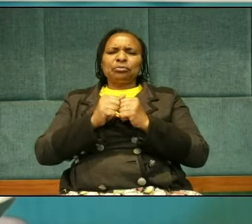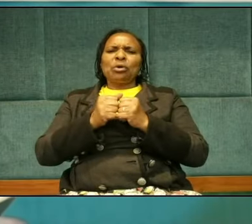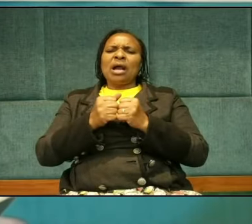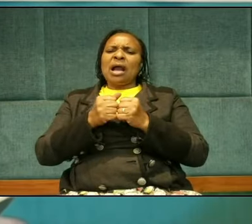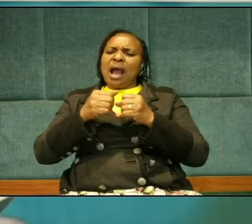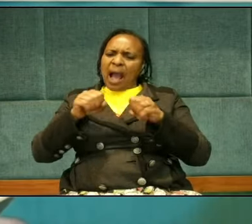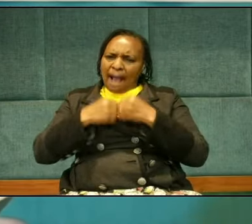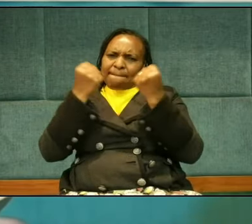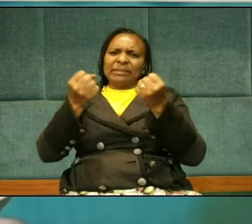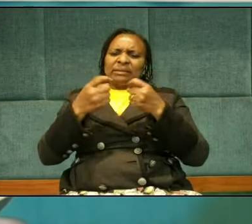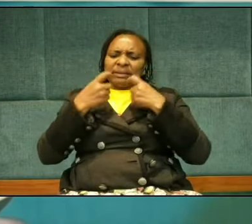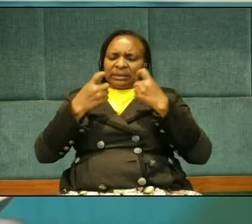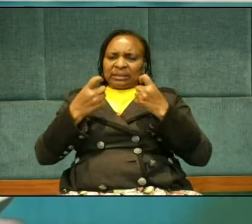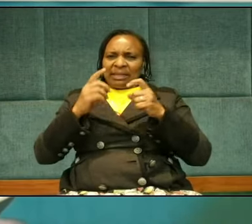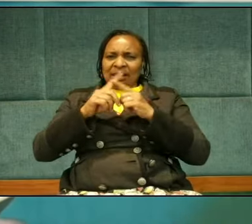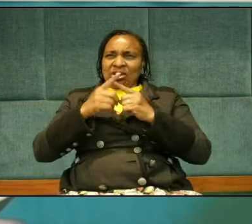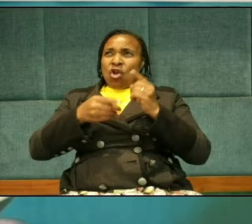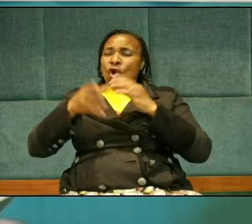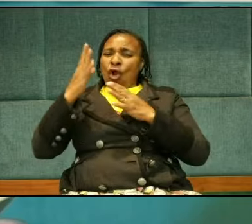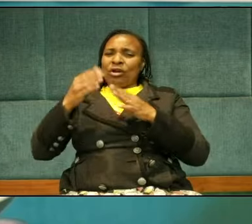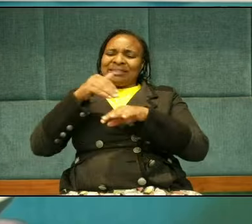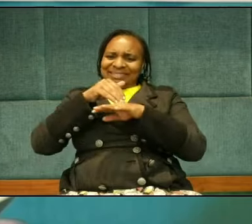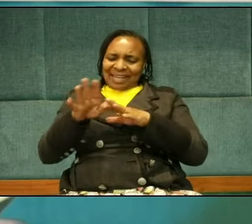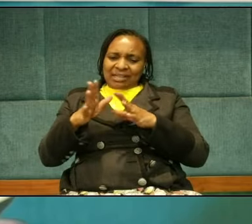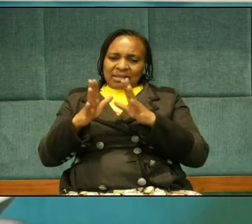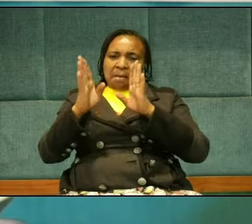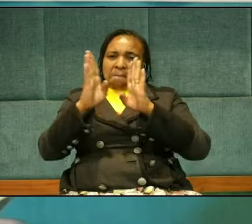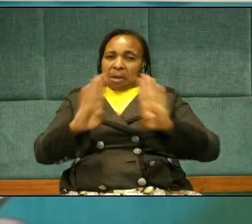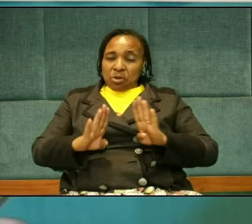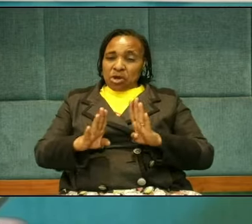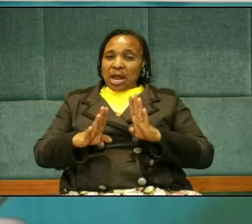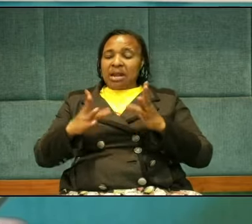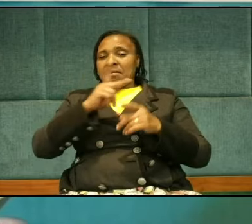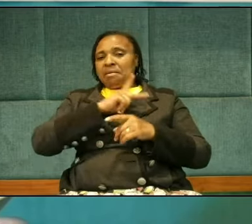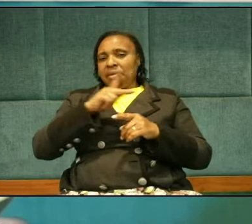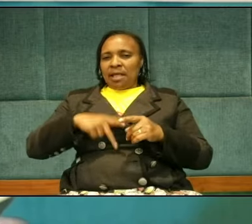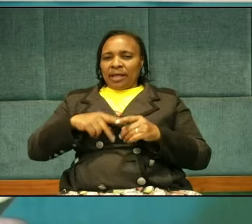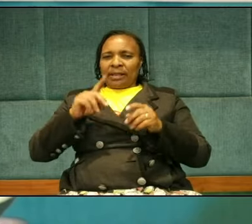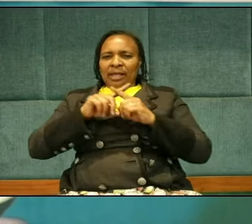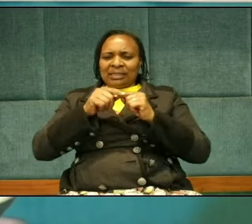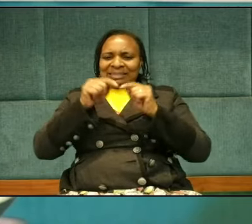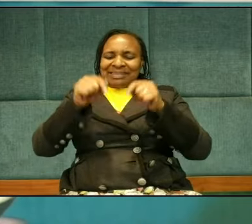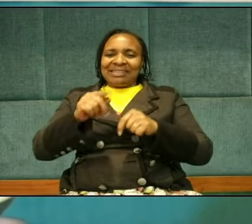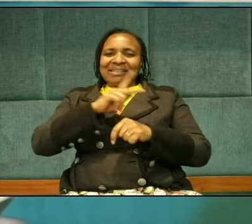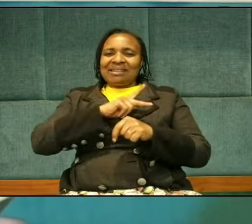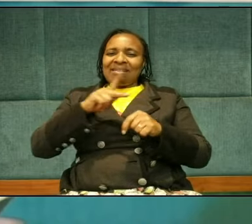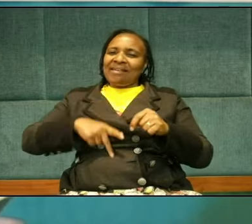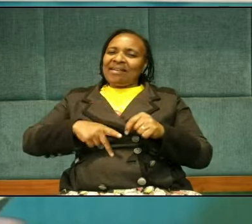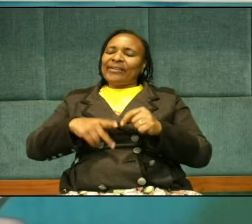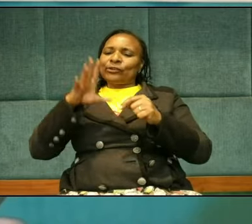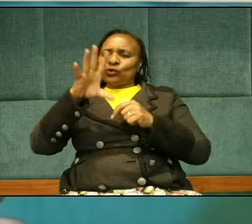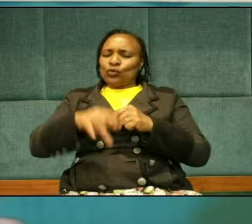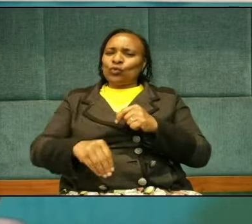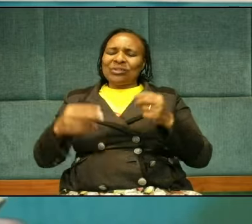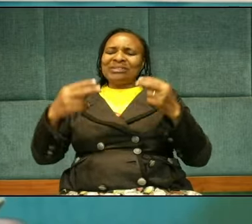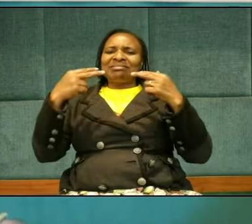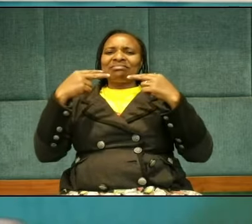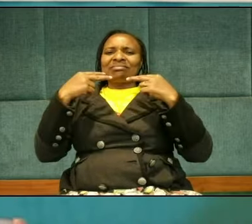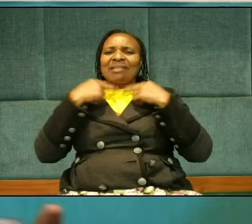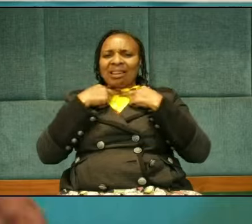as a result, God sent the Babylonian Empire. Now, the Babylonian Empire took the Israelites into